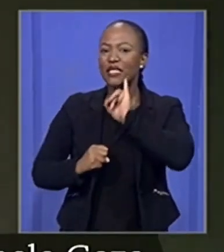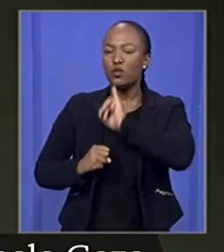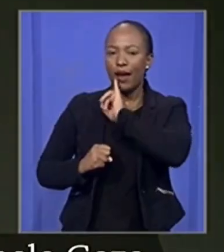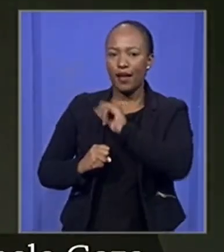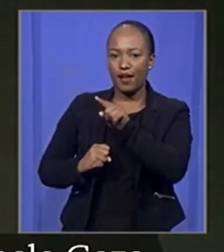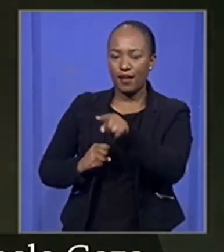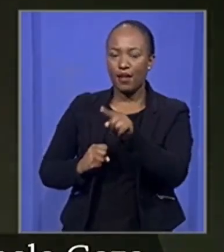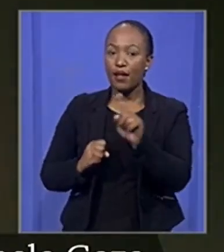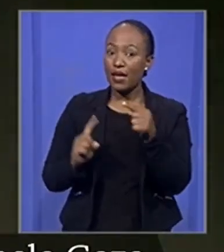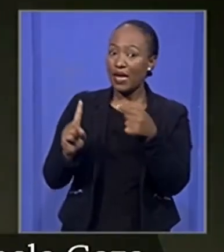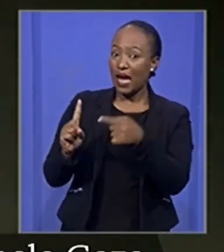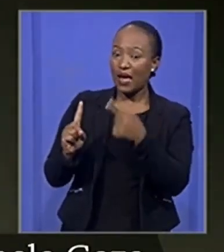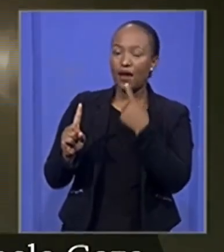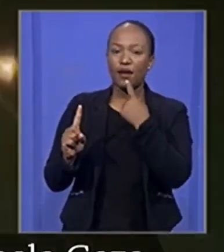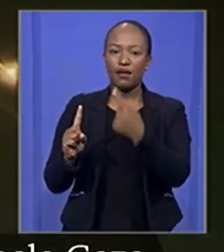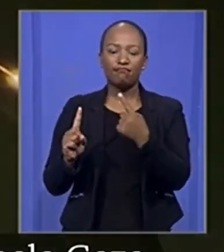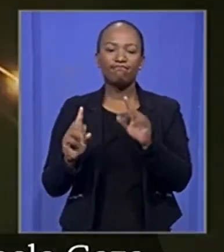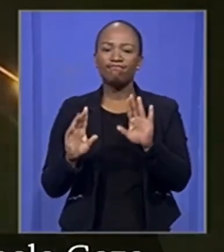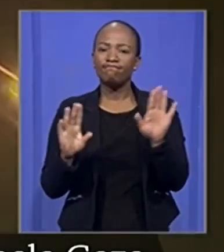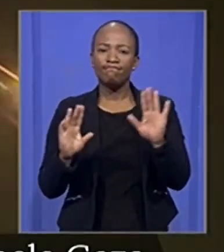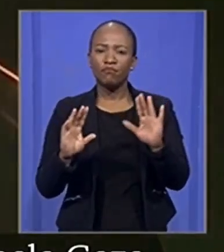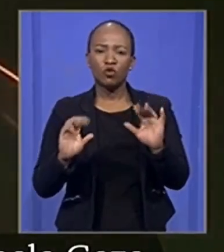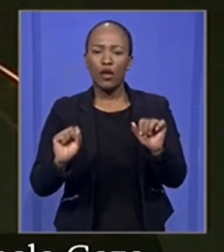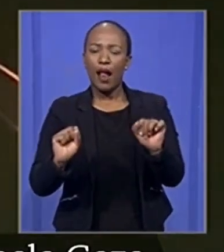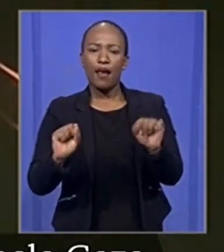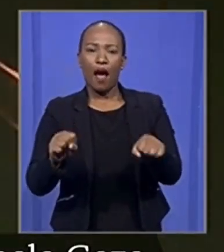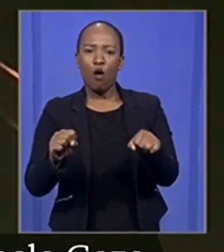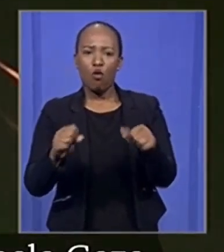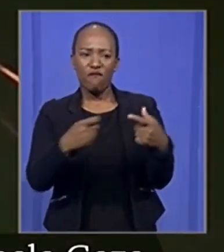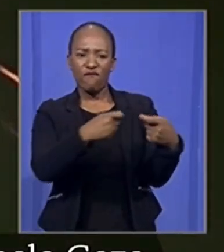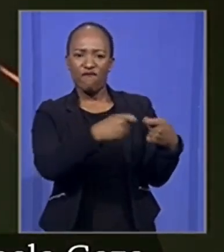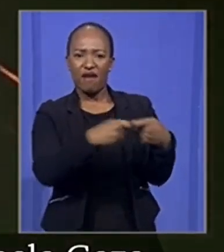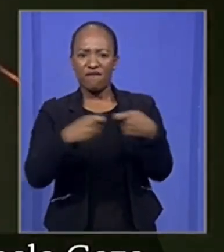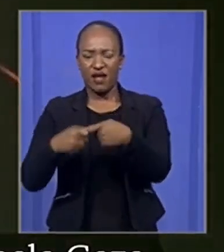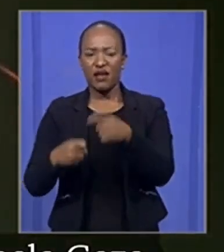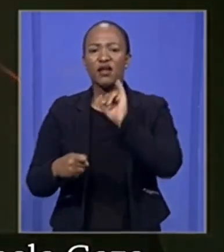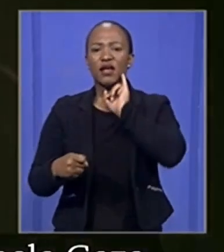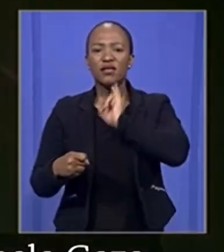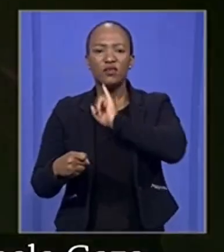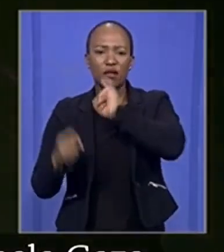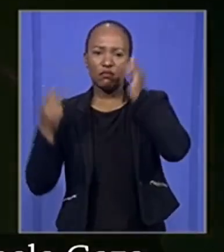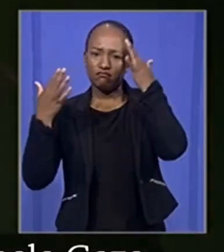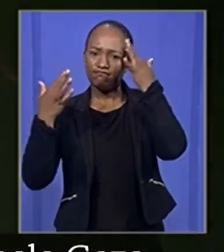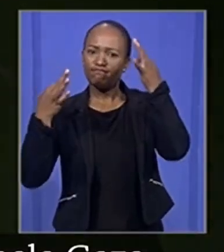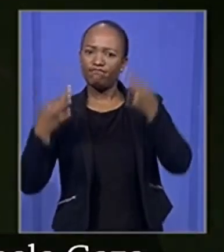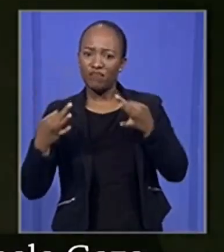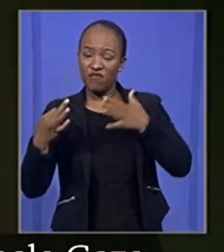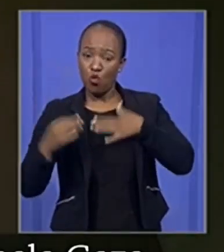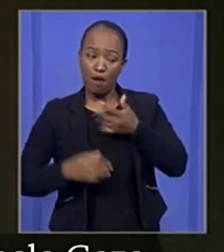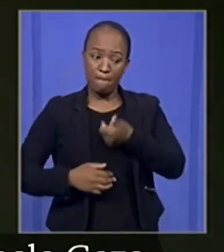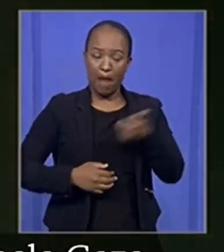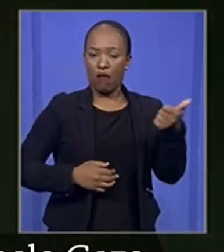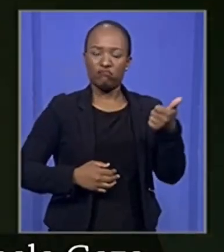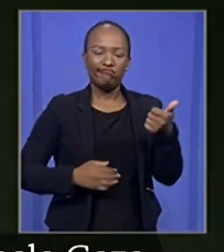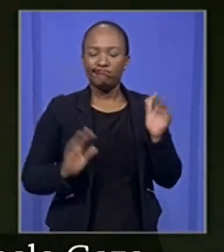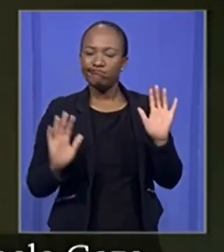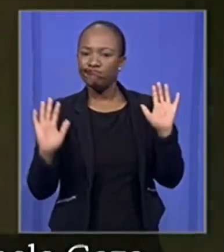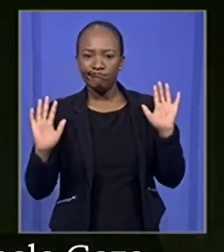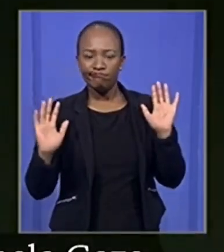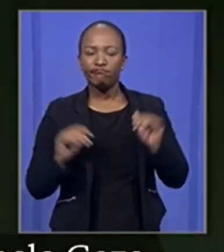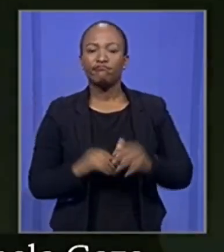o hlalositse hore ba keke ba dumela ho lwana le Israel ebang Israel e nka qeto ya ho iphetetsa. Ka hlakoreng le